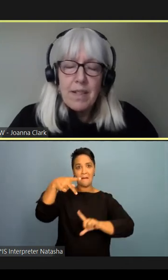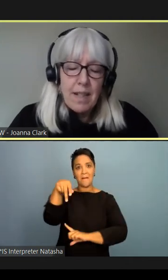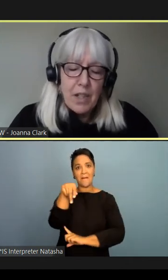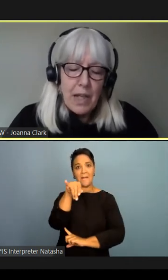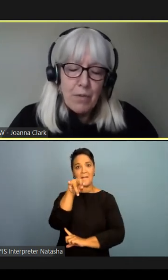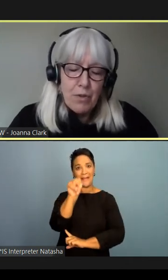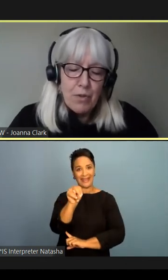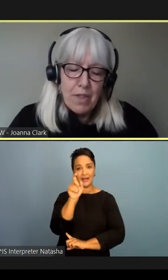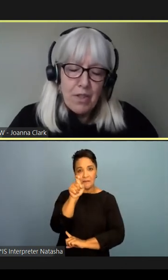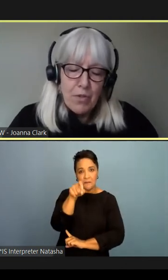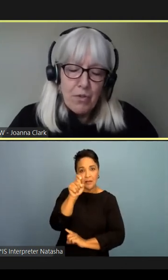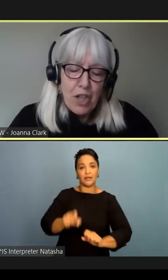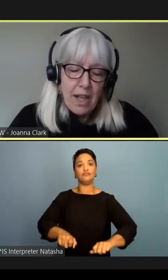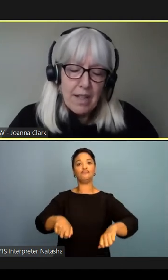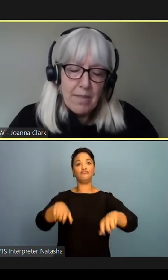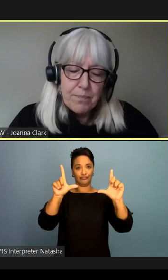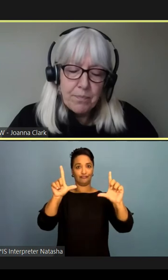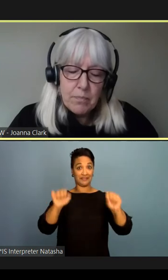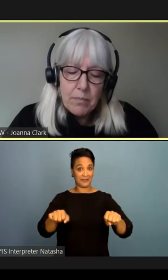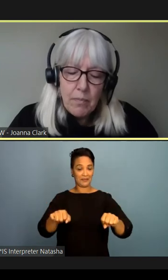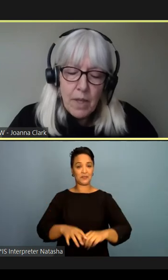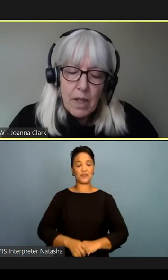can tell you how to do this through chat.